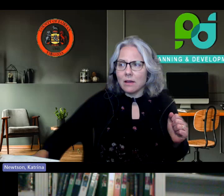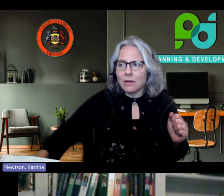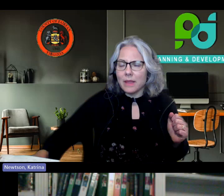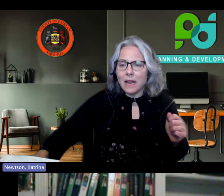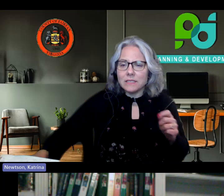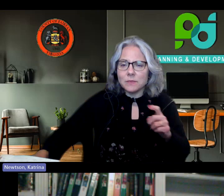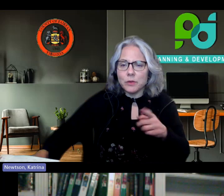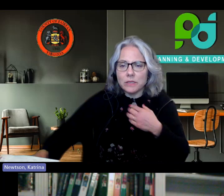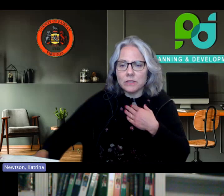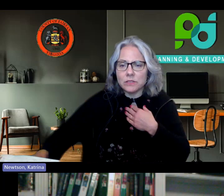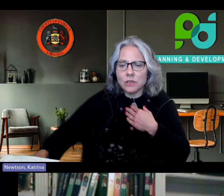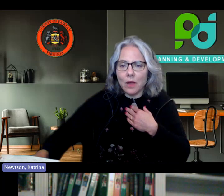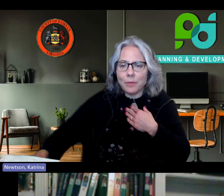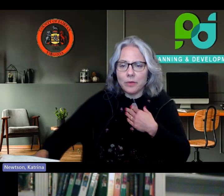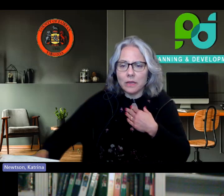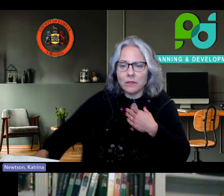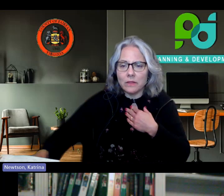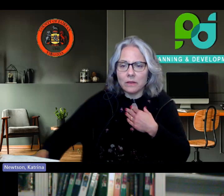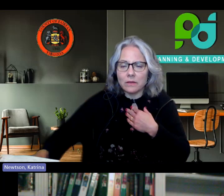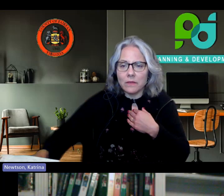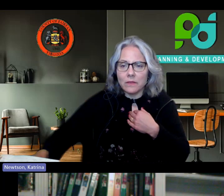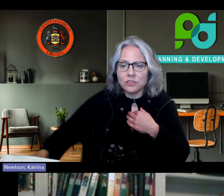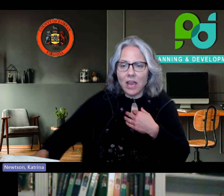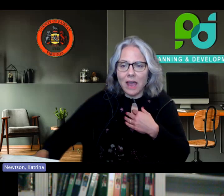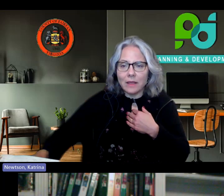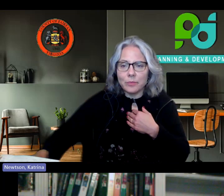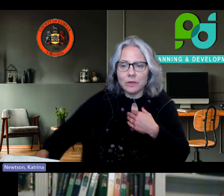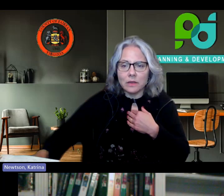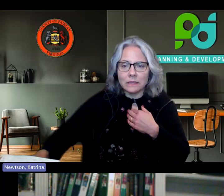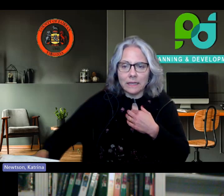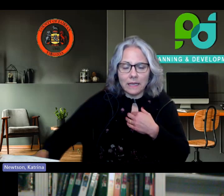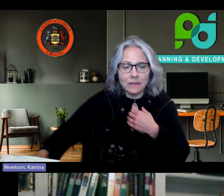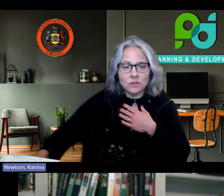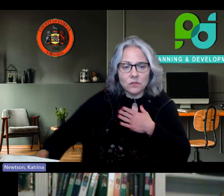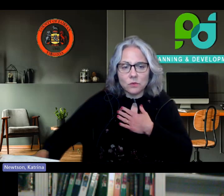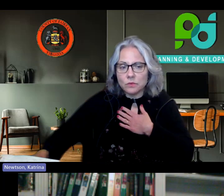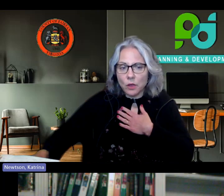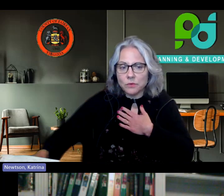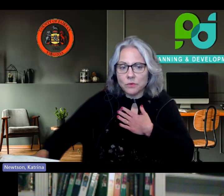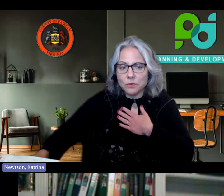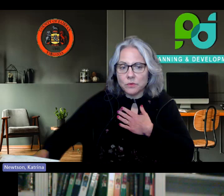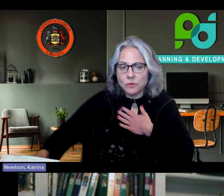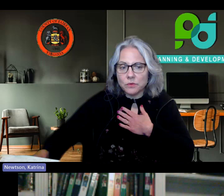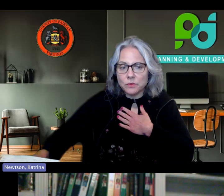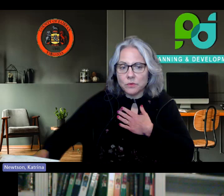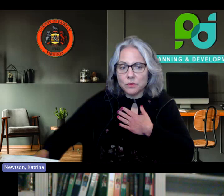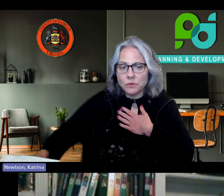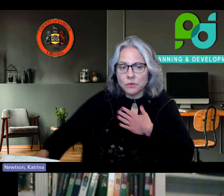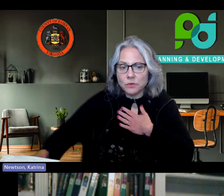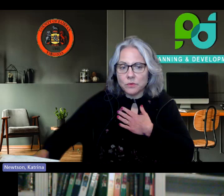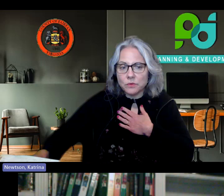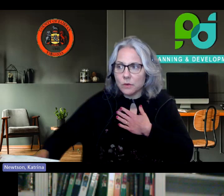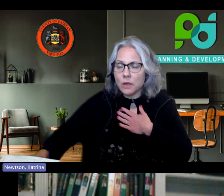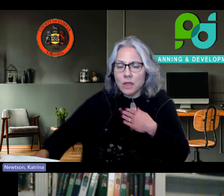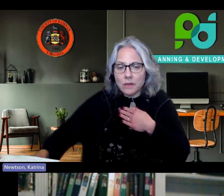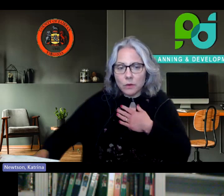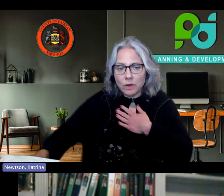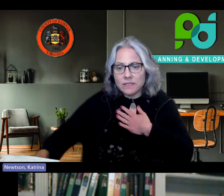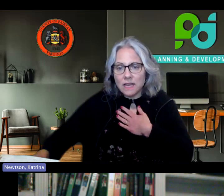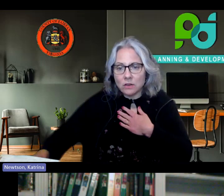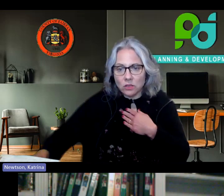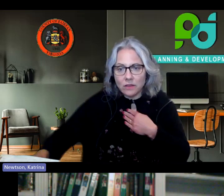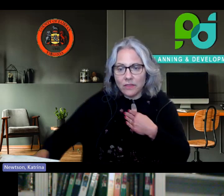guidelines. And I just so you know, I put in the chat, I put a link to go to the policy plan itself. So